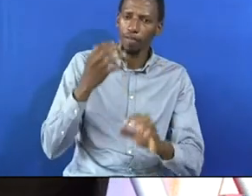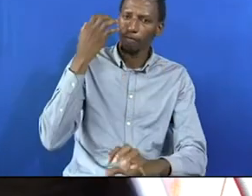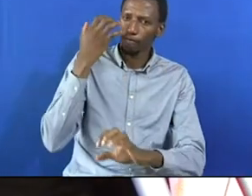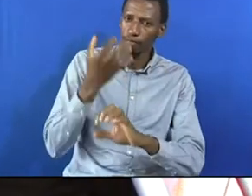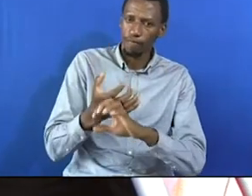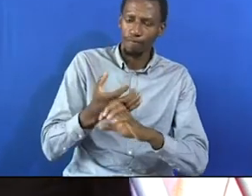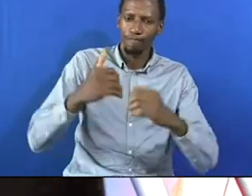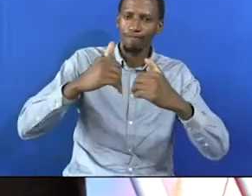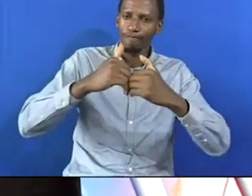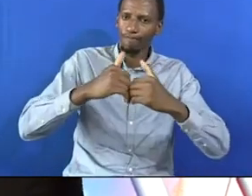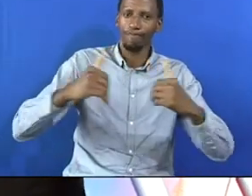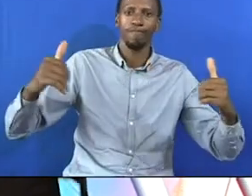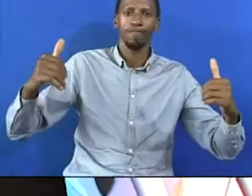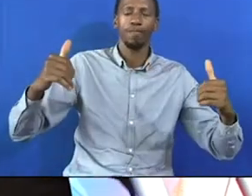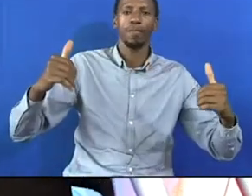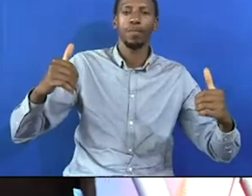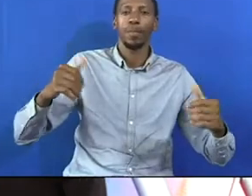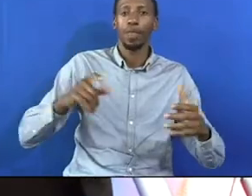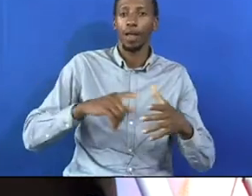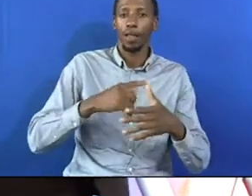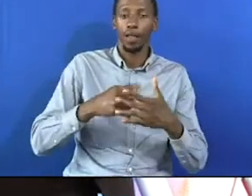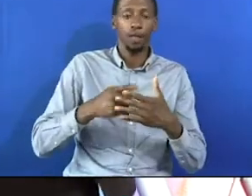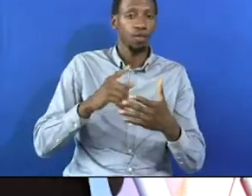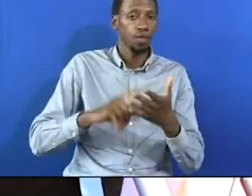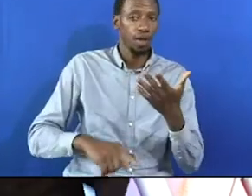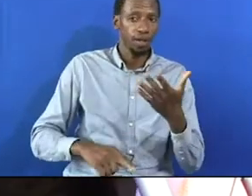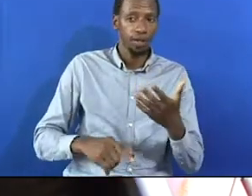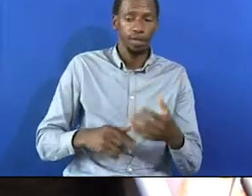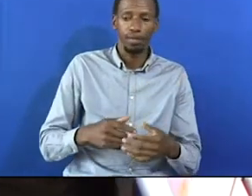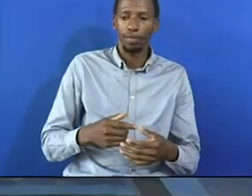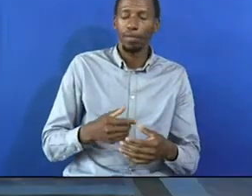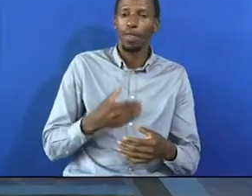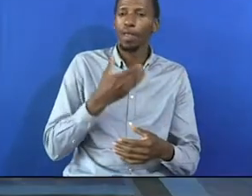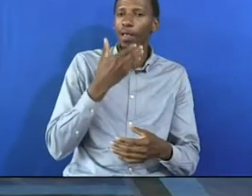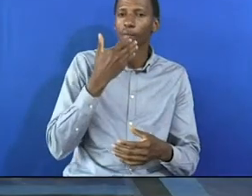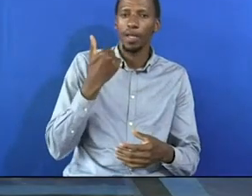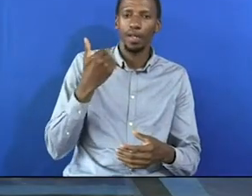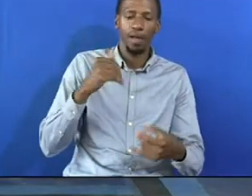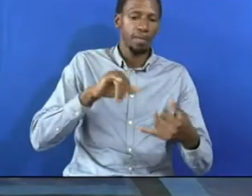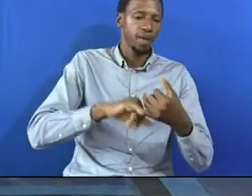to part, then it is better not to marry.